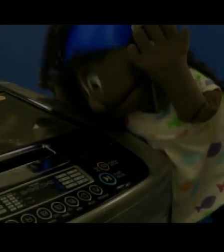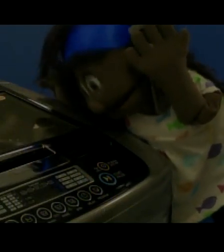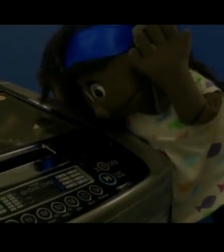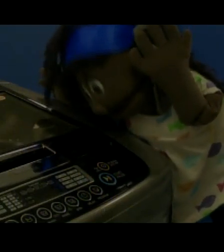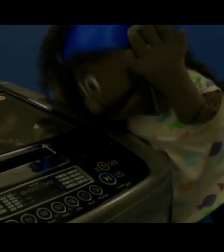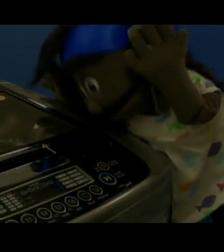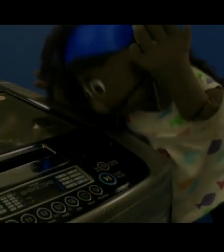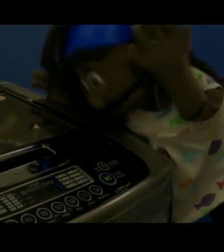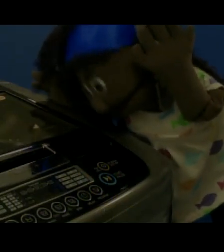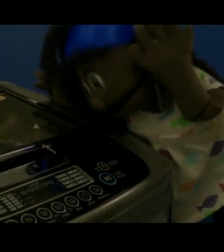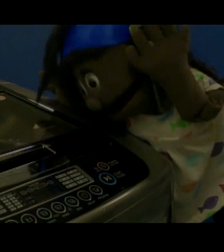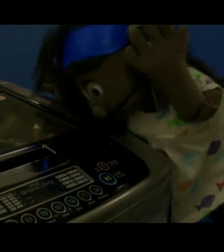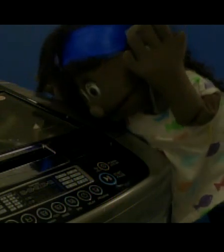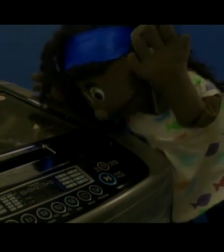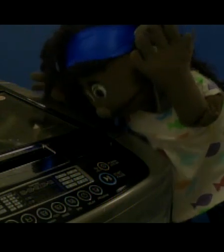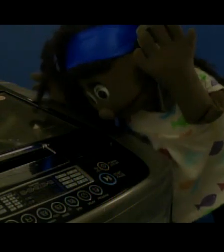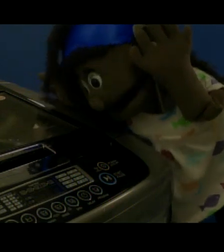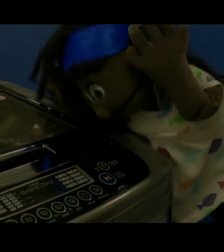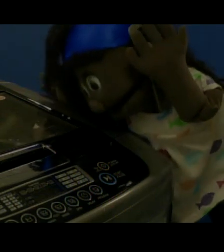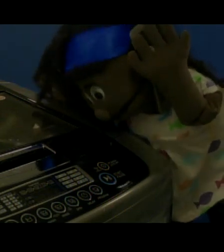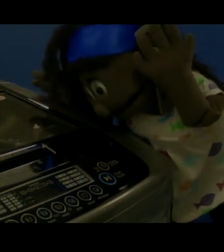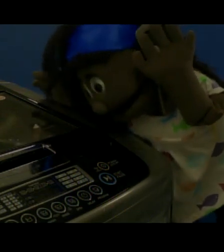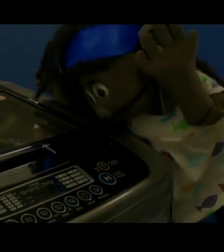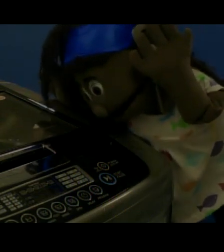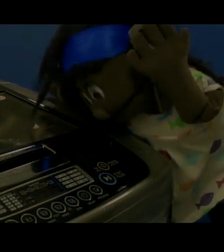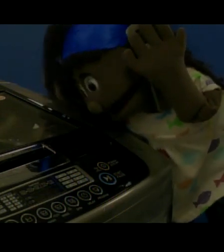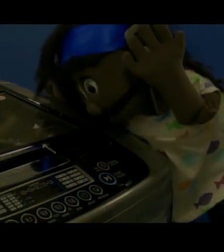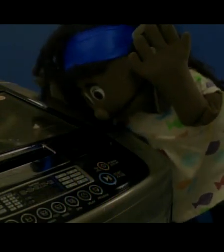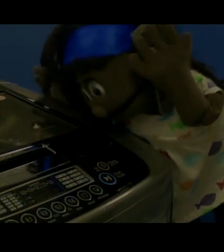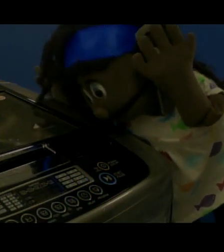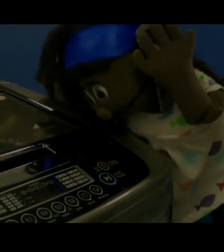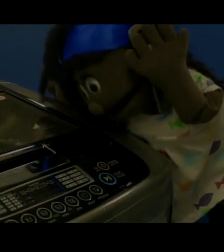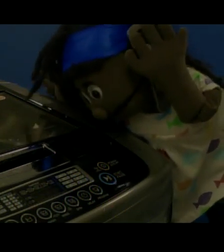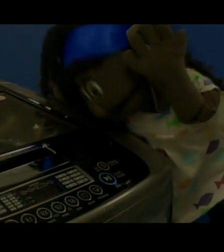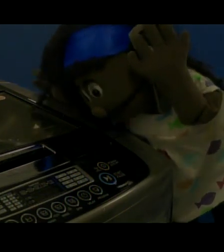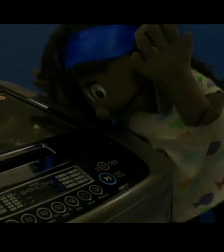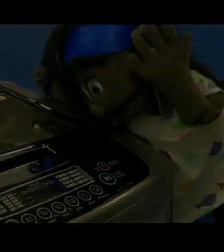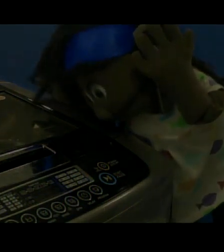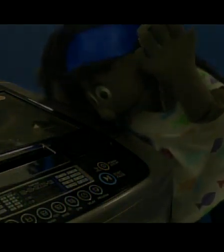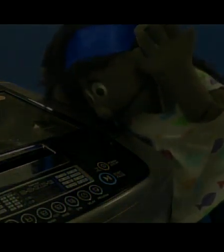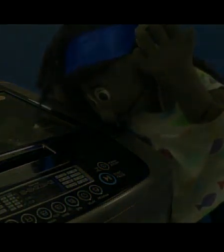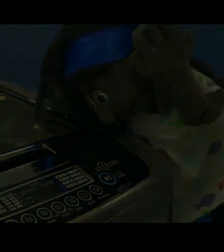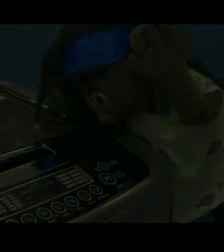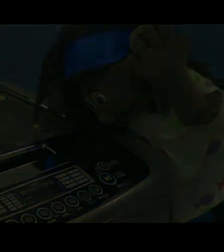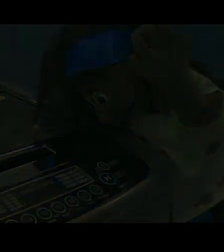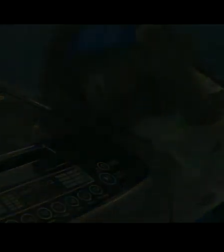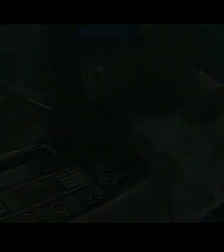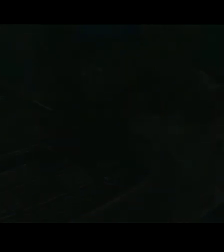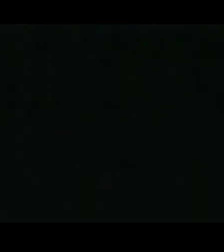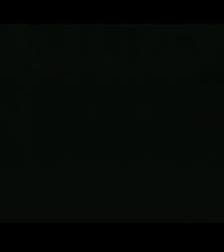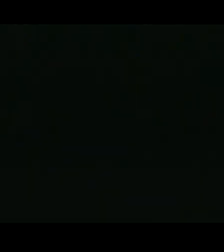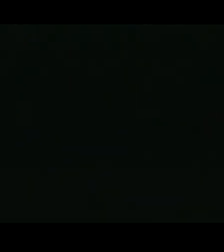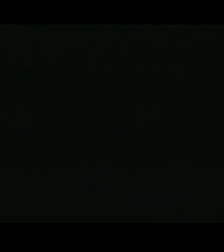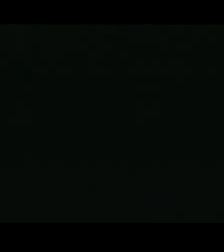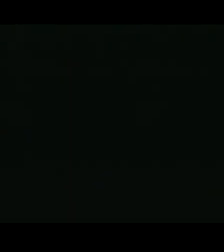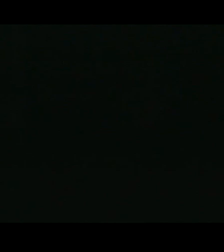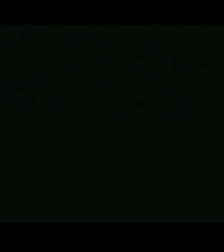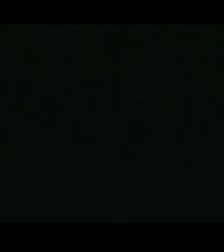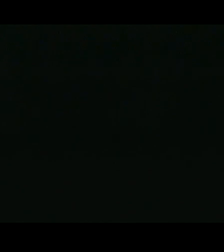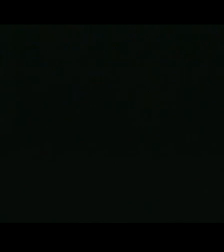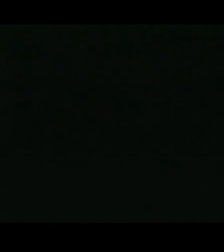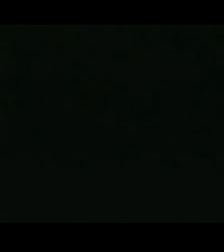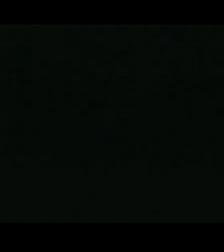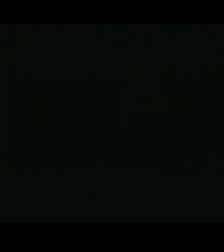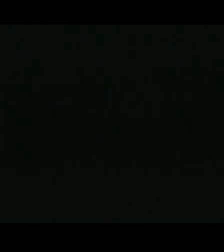water detergents, I can get great results. Without hot water or with the hot water from my solar water heater. Ah!